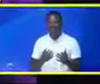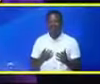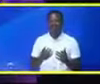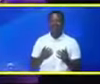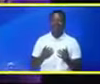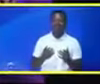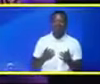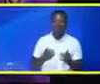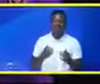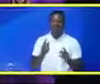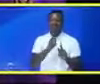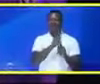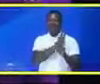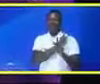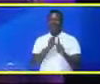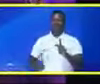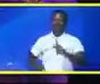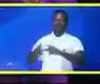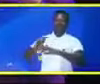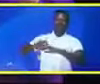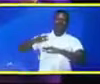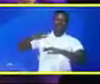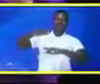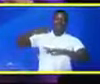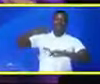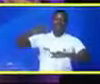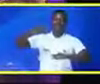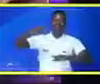King of Glory,